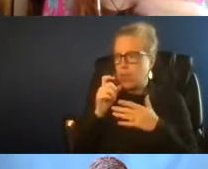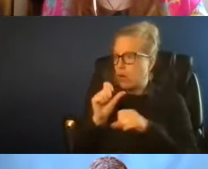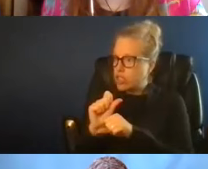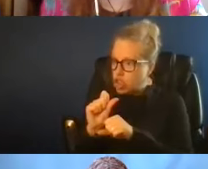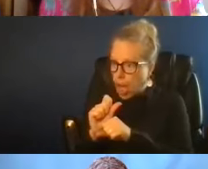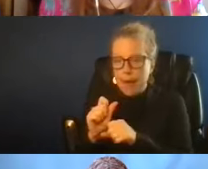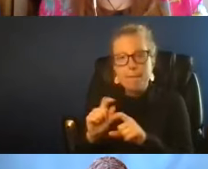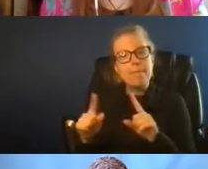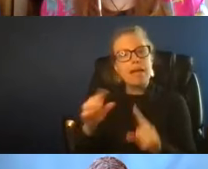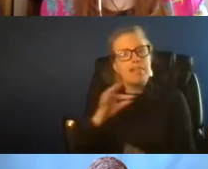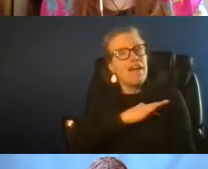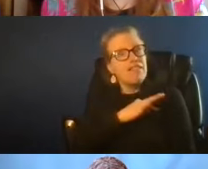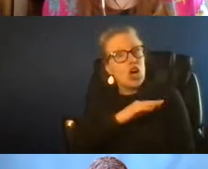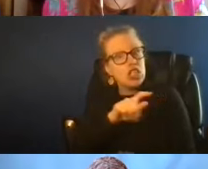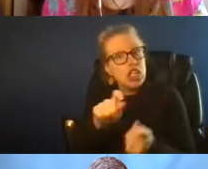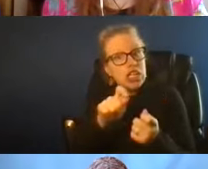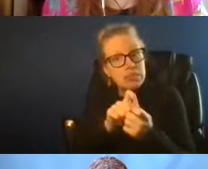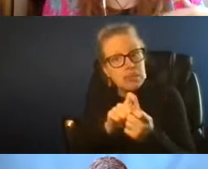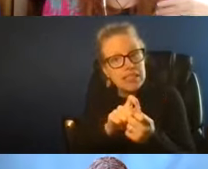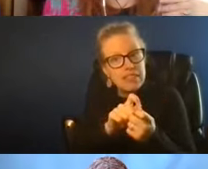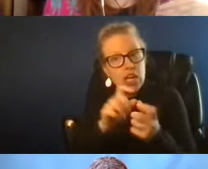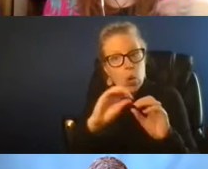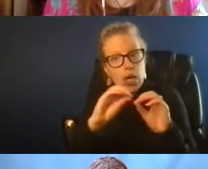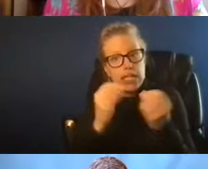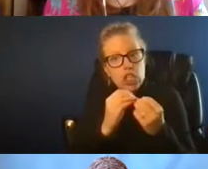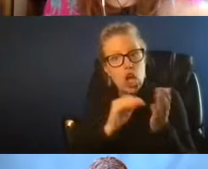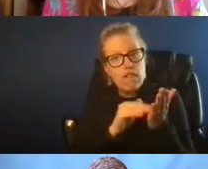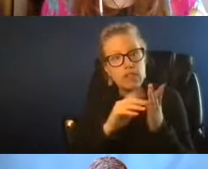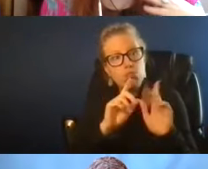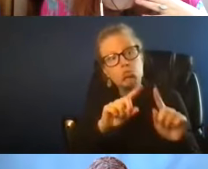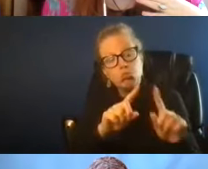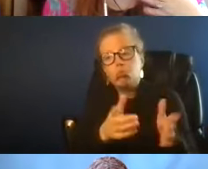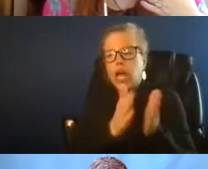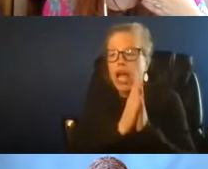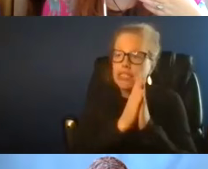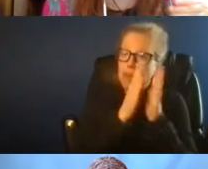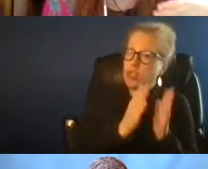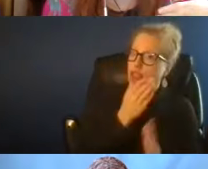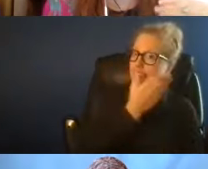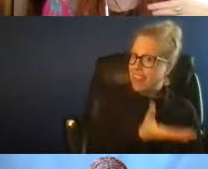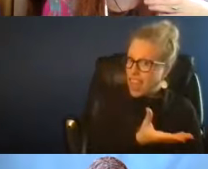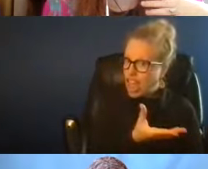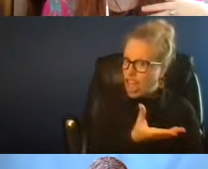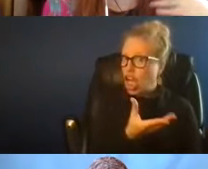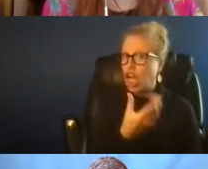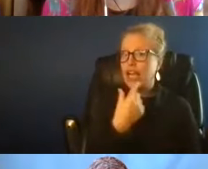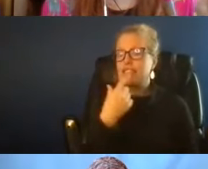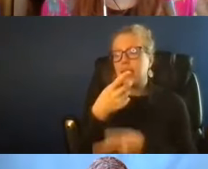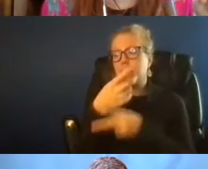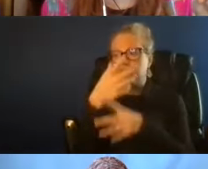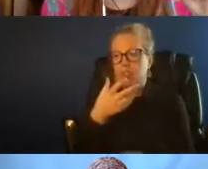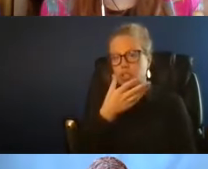they volunteer somewhere all the time. And so they can maybe say, you know what, I can tell my volunteer supervisor